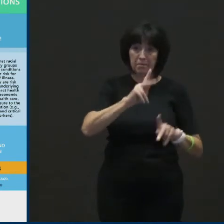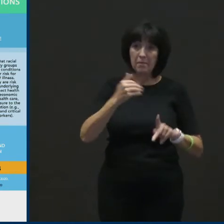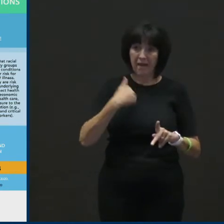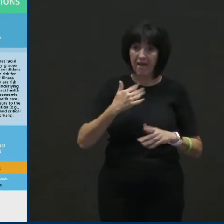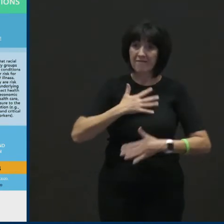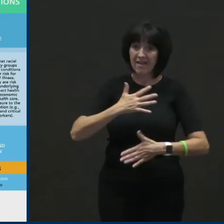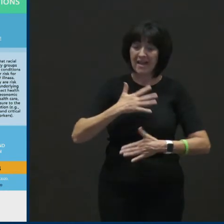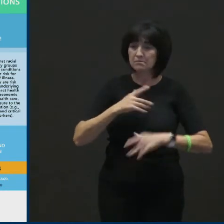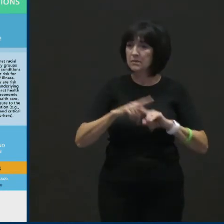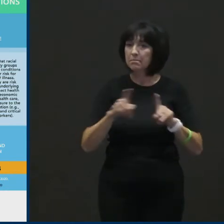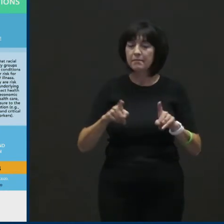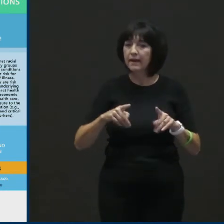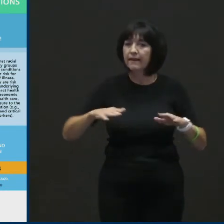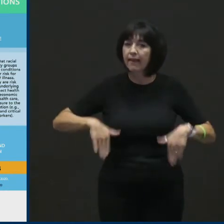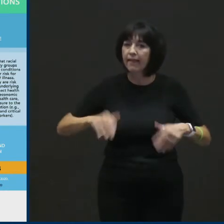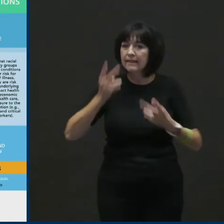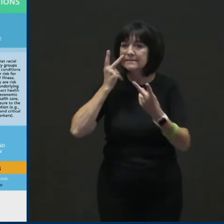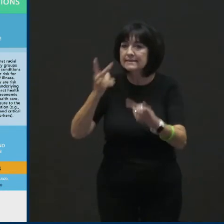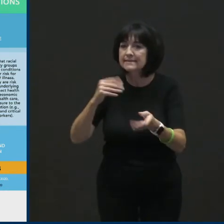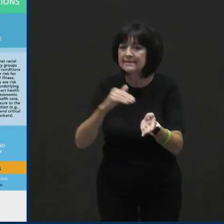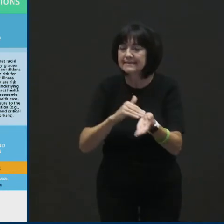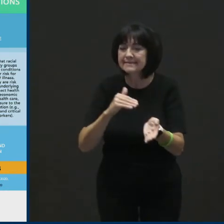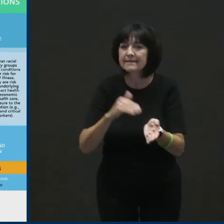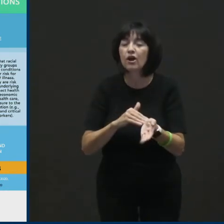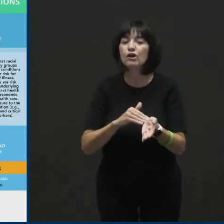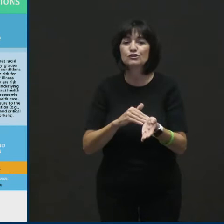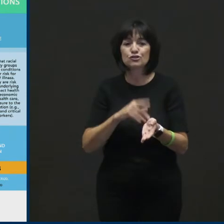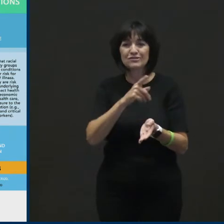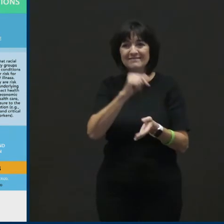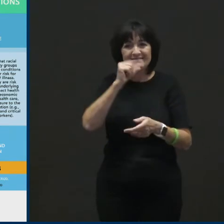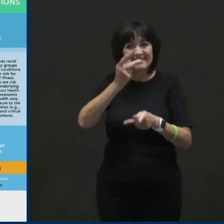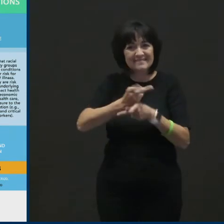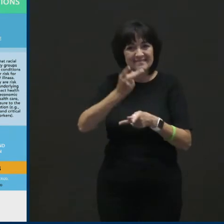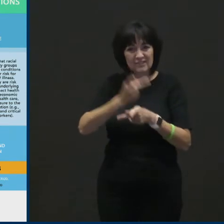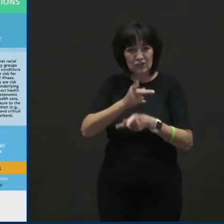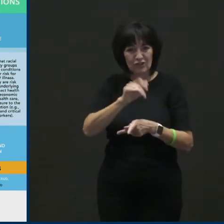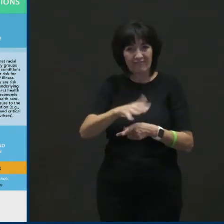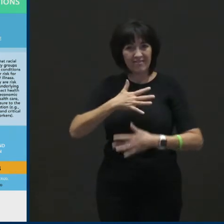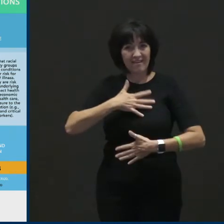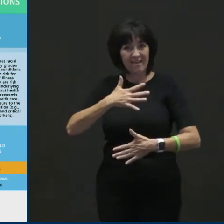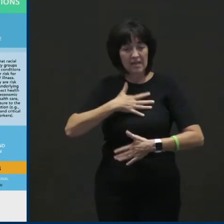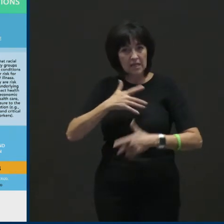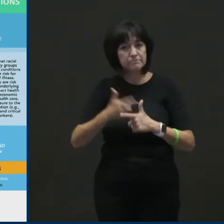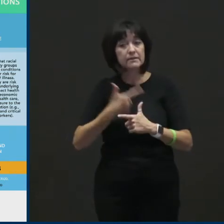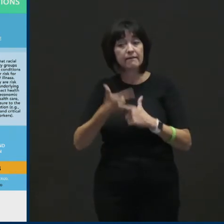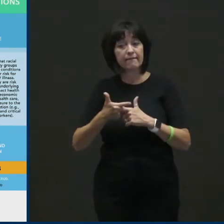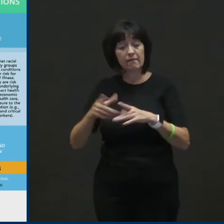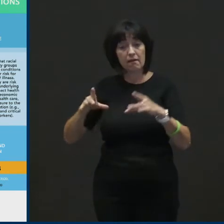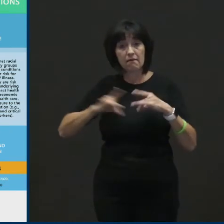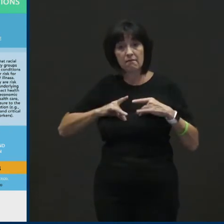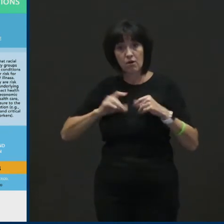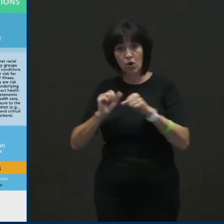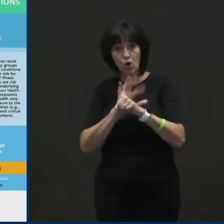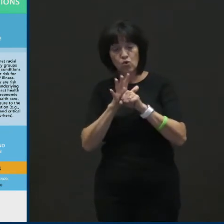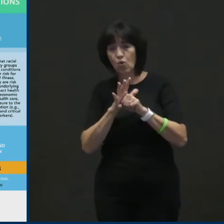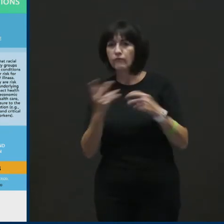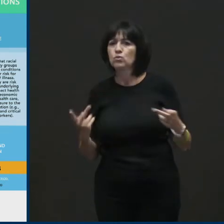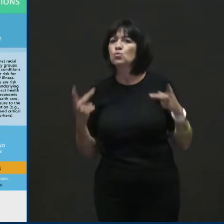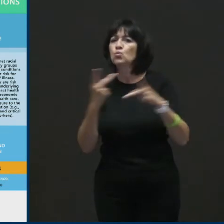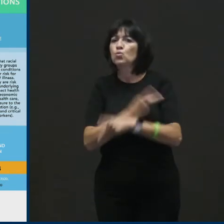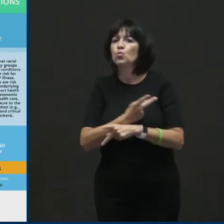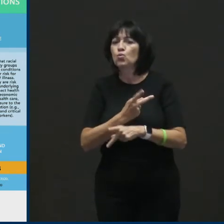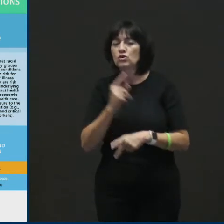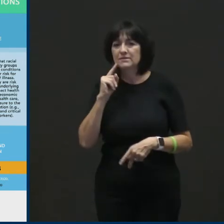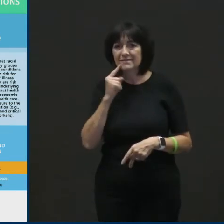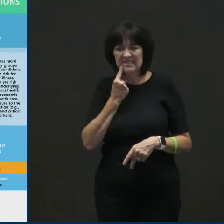have consequences. But obviously there are many, many reasons why it's important for people with chronic underlying conditions to get the care